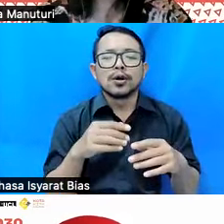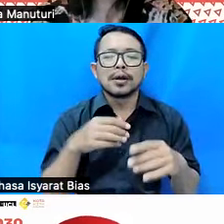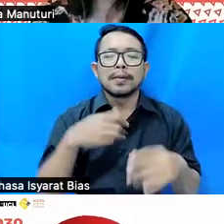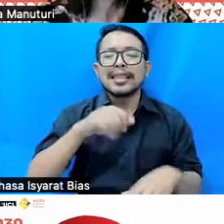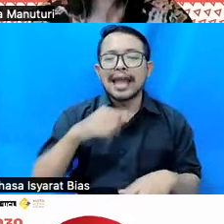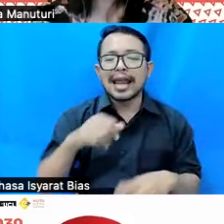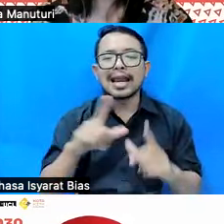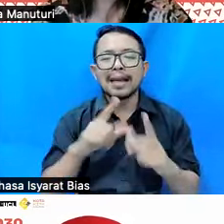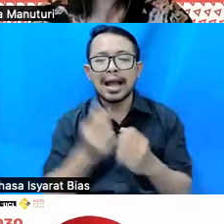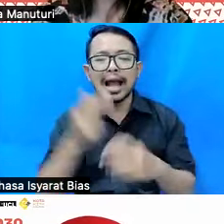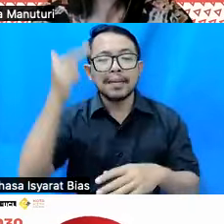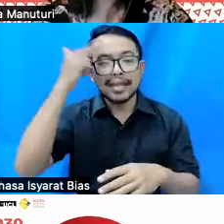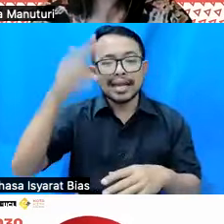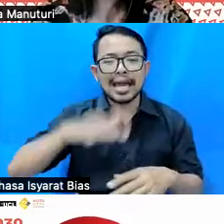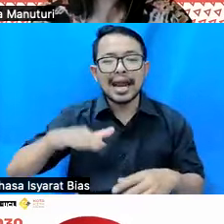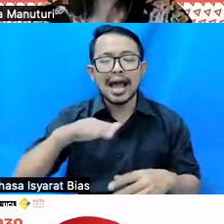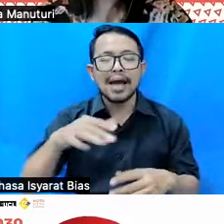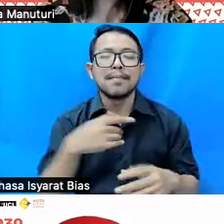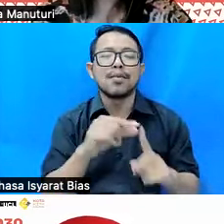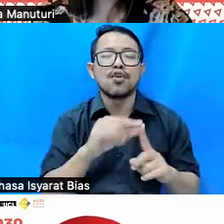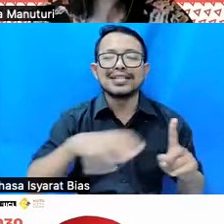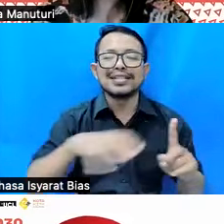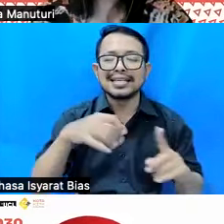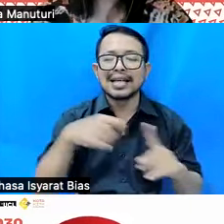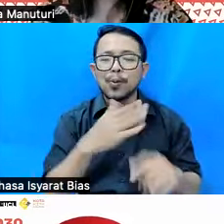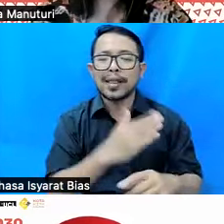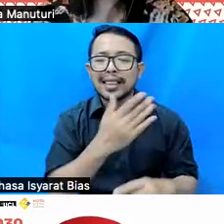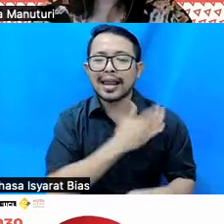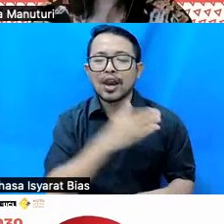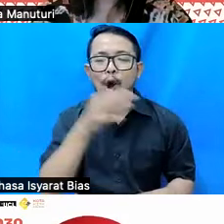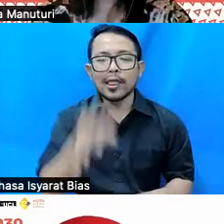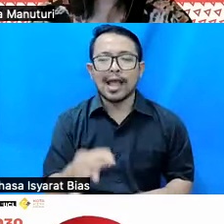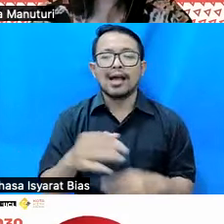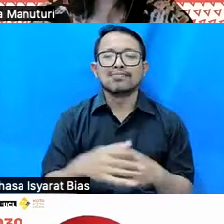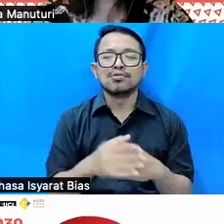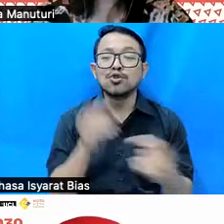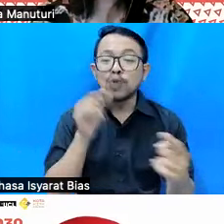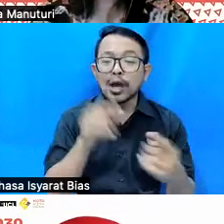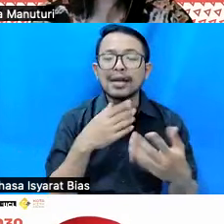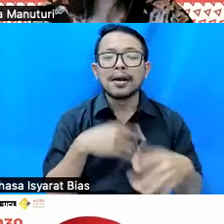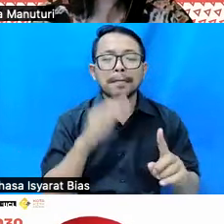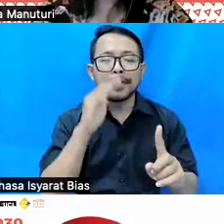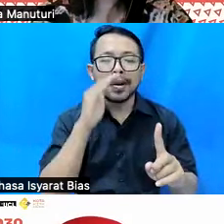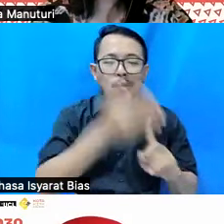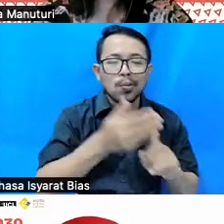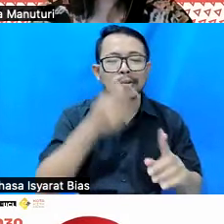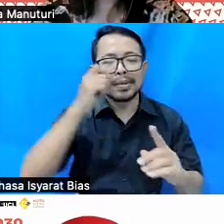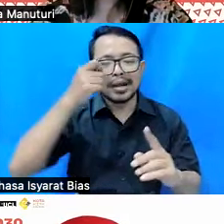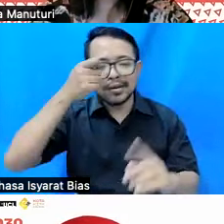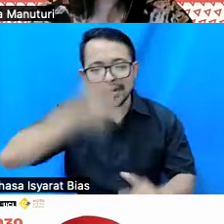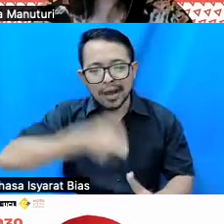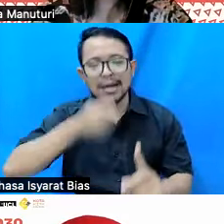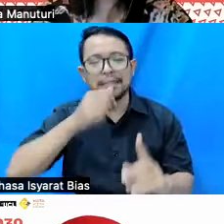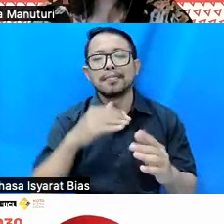objectives that is being used as a reference for line ministries and agencies, as well as regional governments